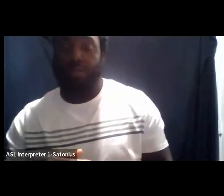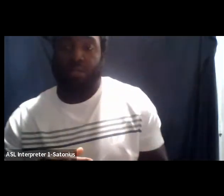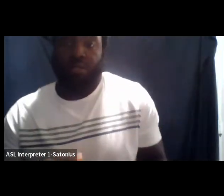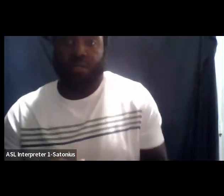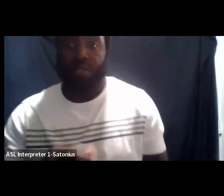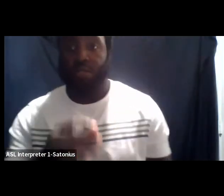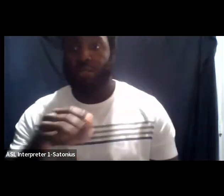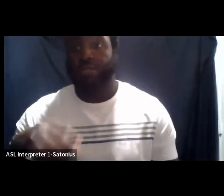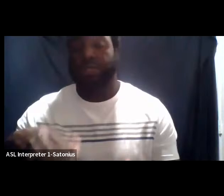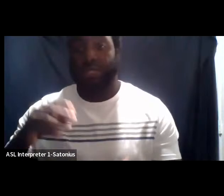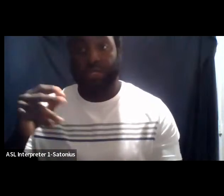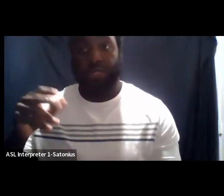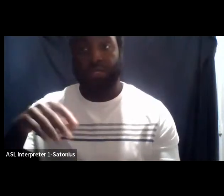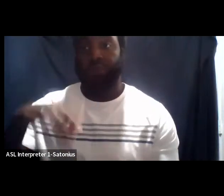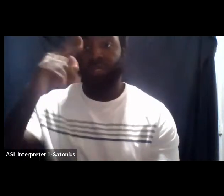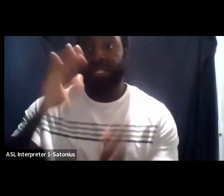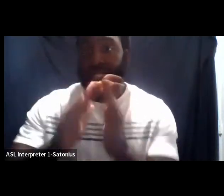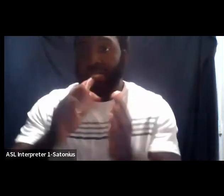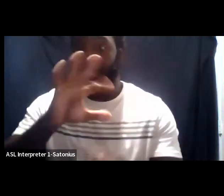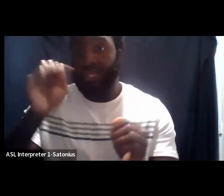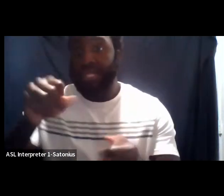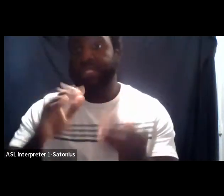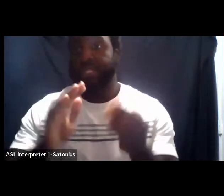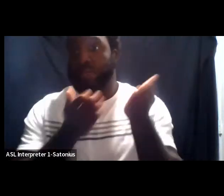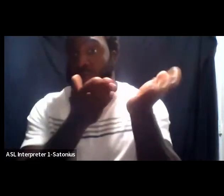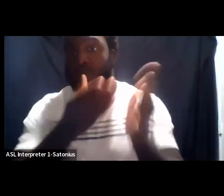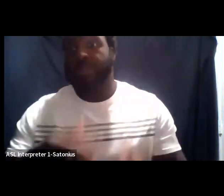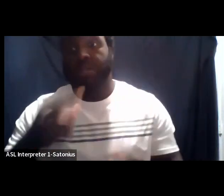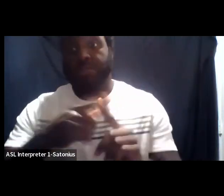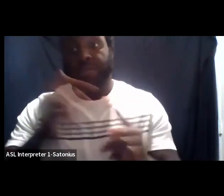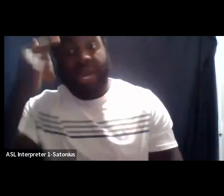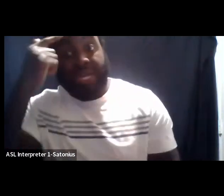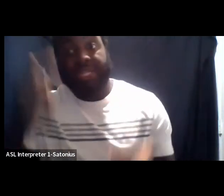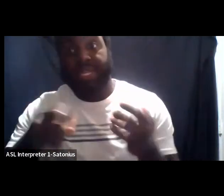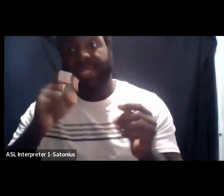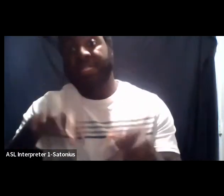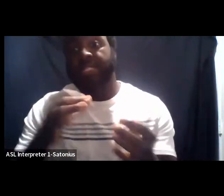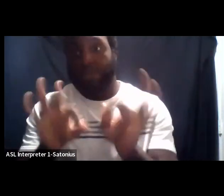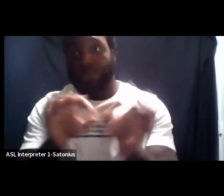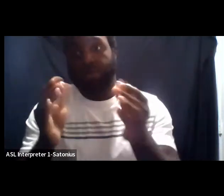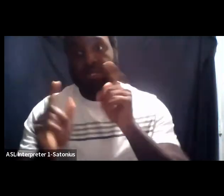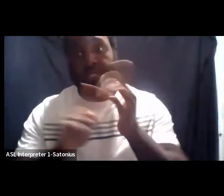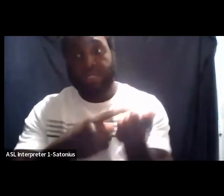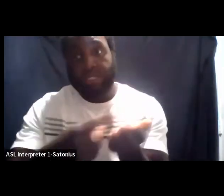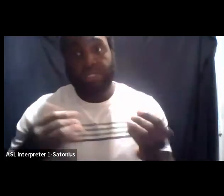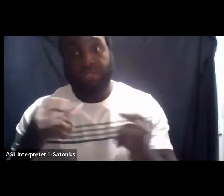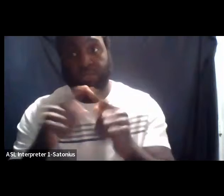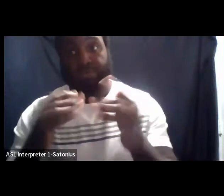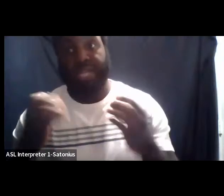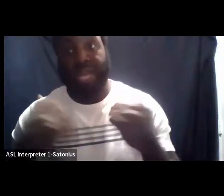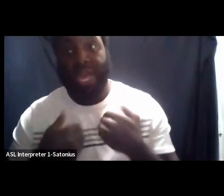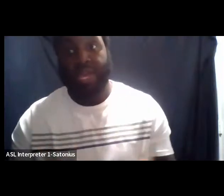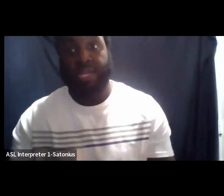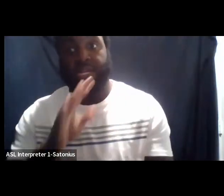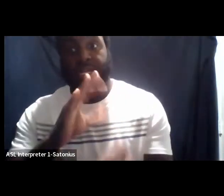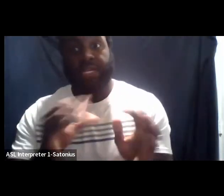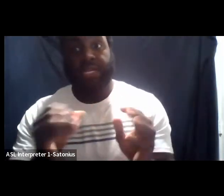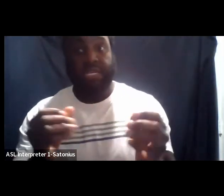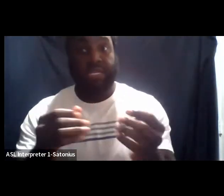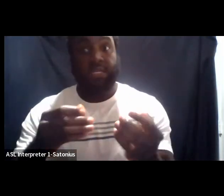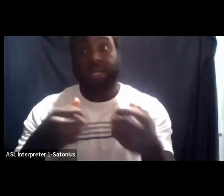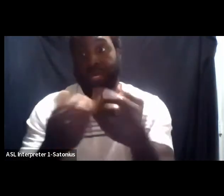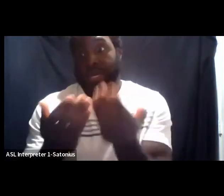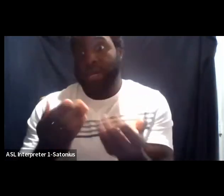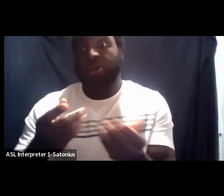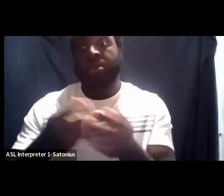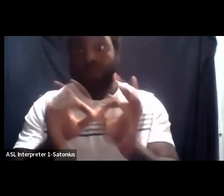Yes proposals, but I think, you know, just categorically, it's a critical discussion to be had. How can we make it easier to build affordable housing in the city of New York?